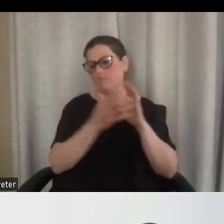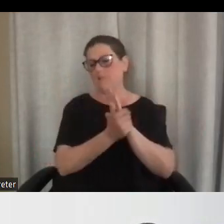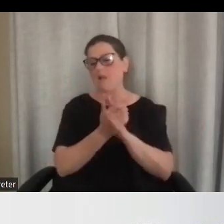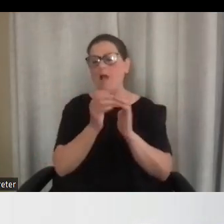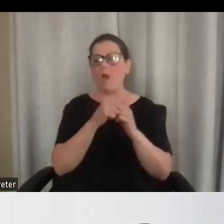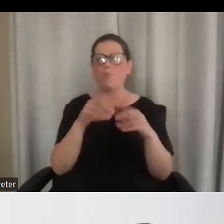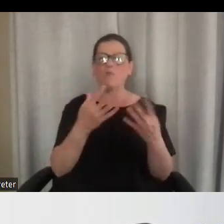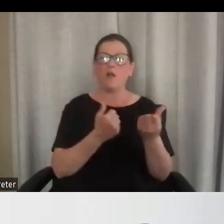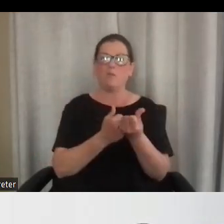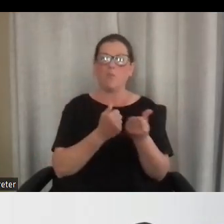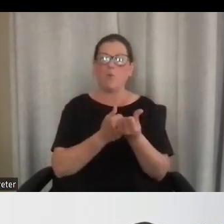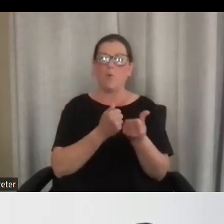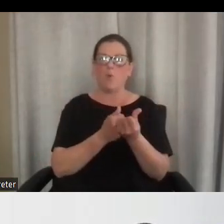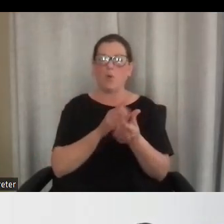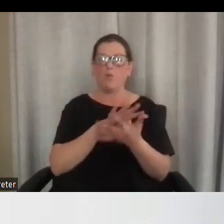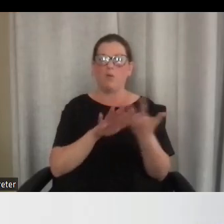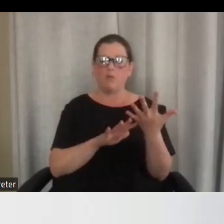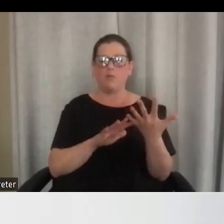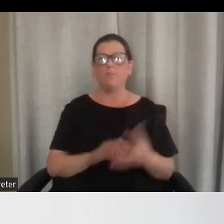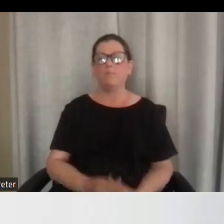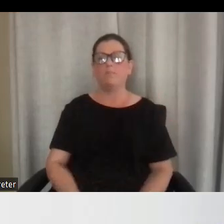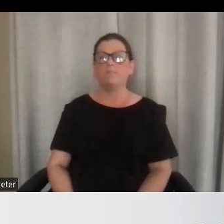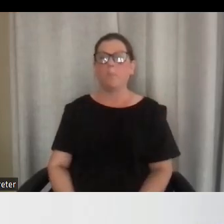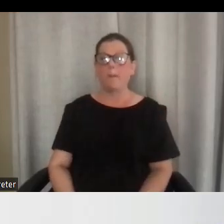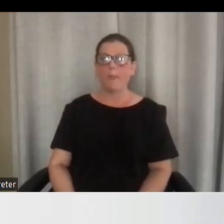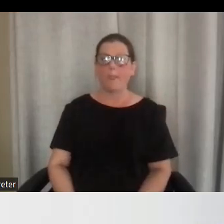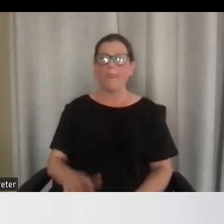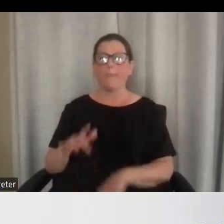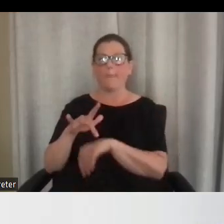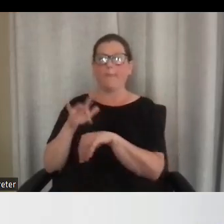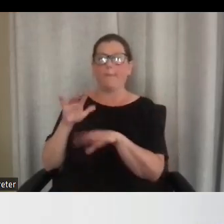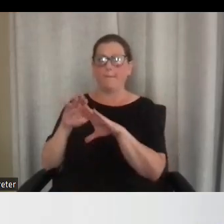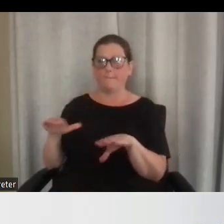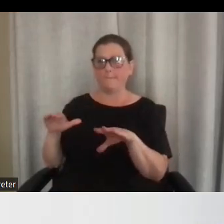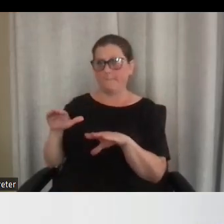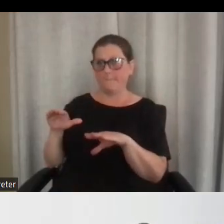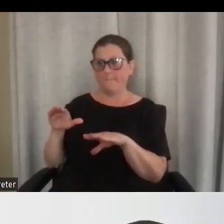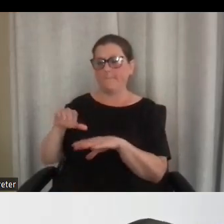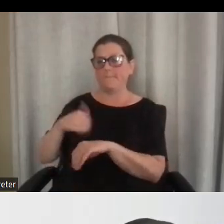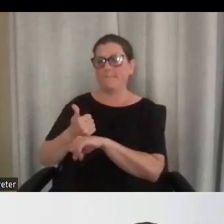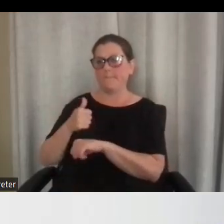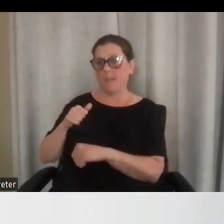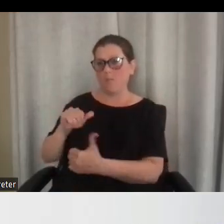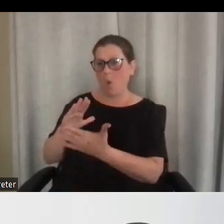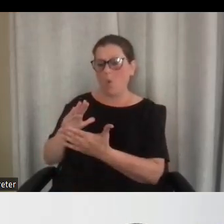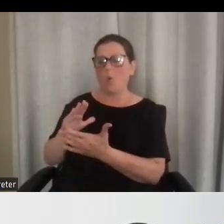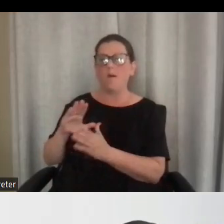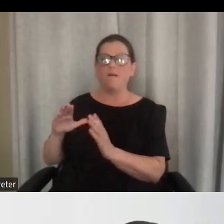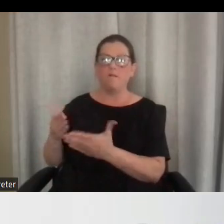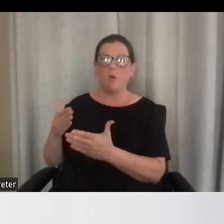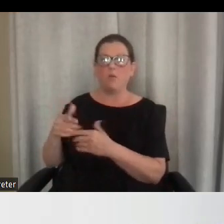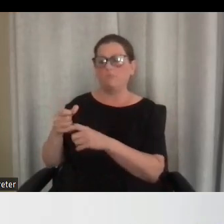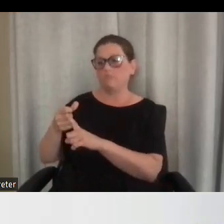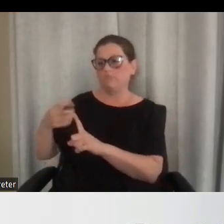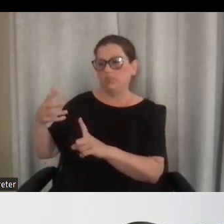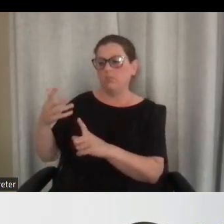people experiencing poverty and mental health. In the early childcare based approaches, we're focused on expanding a lot of the